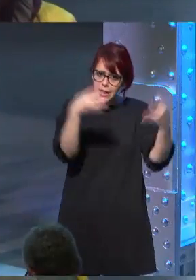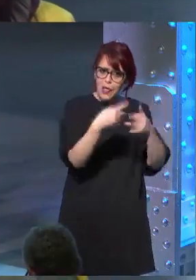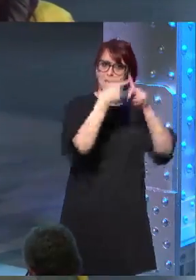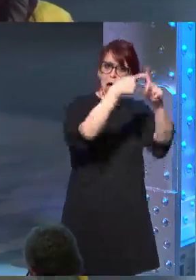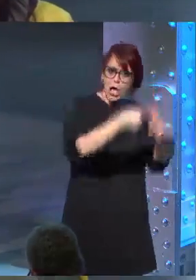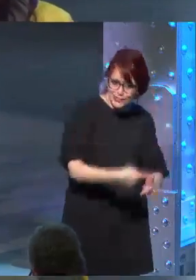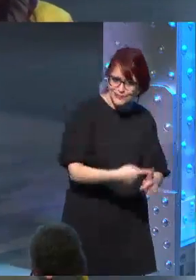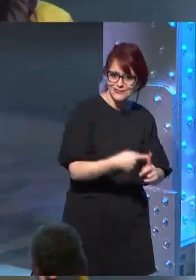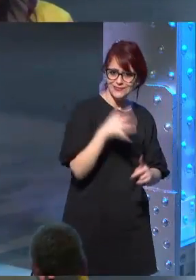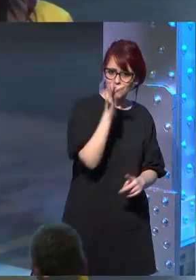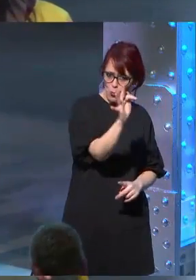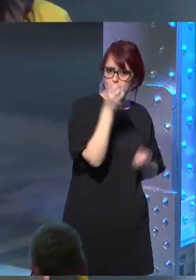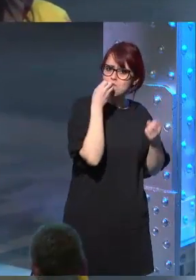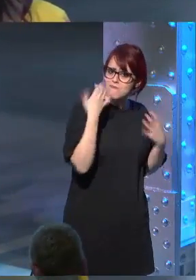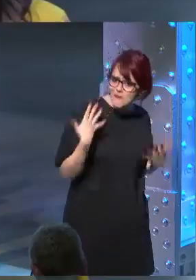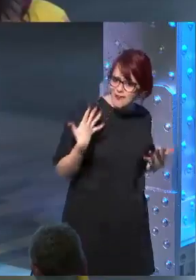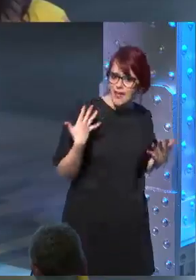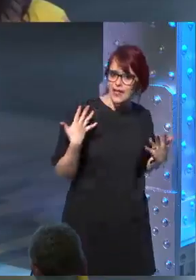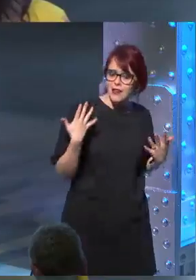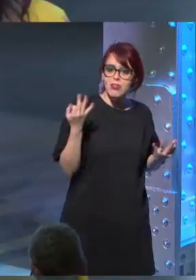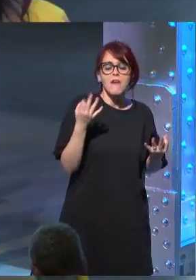on the internet. We need to